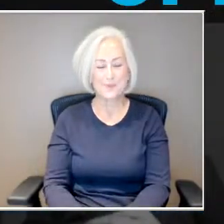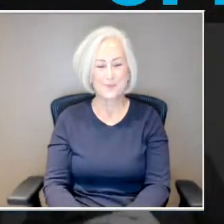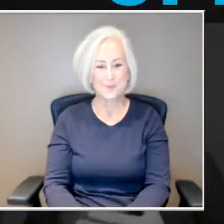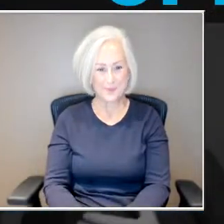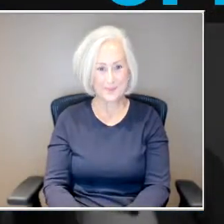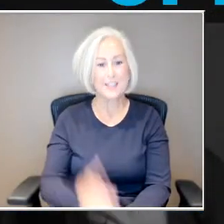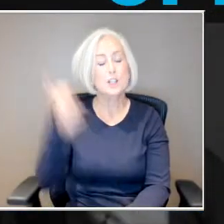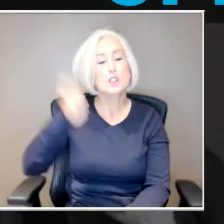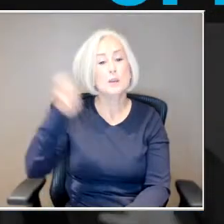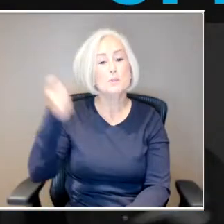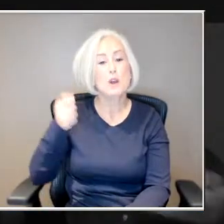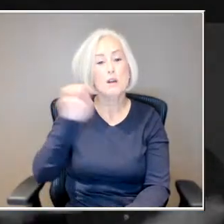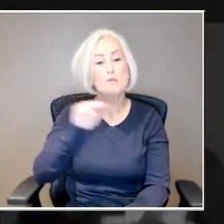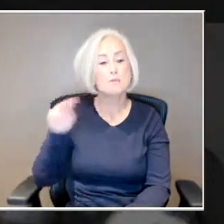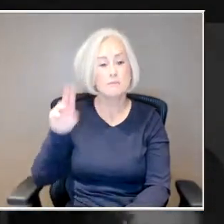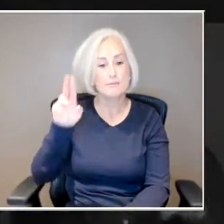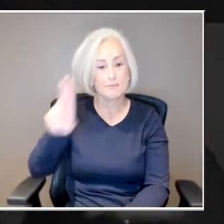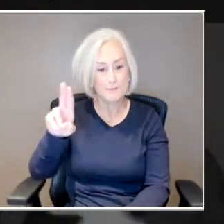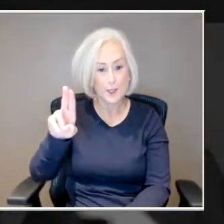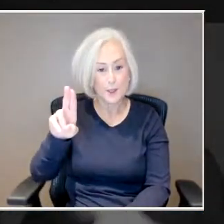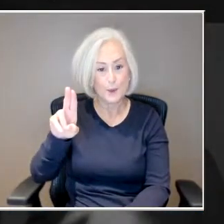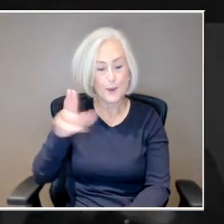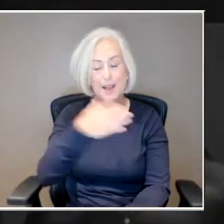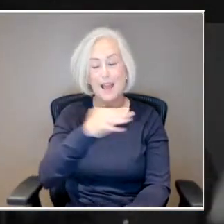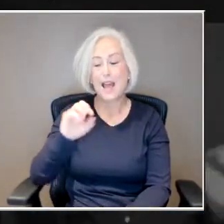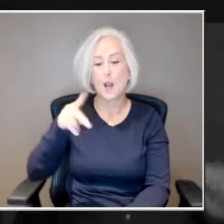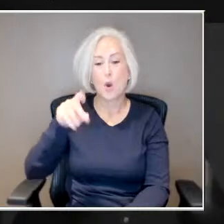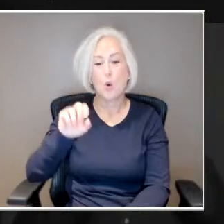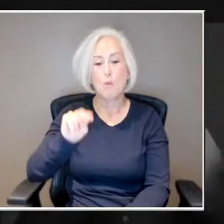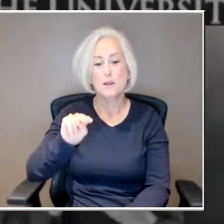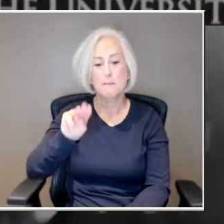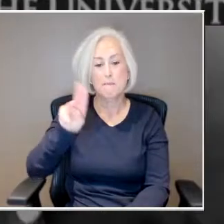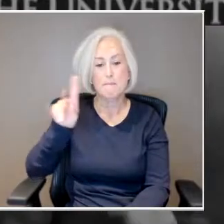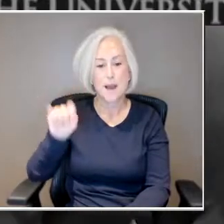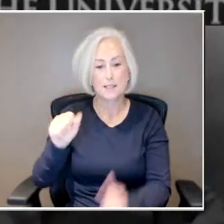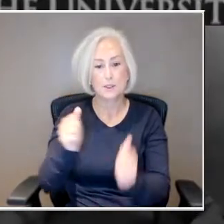Subscribe to our Morning Medical Update and Open Mics with Dr. Stites